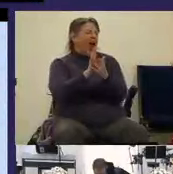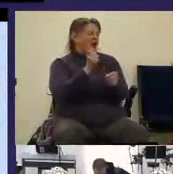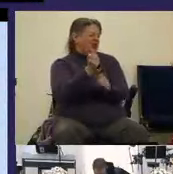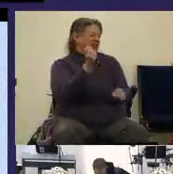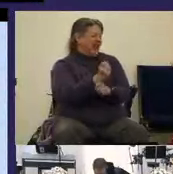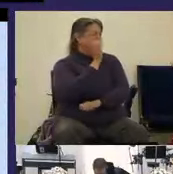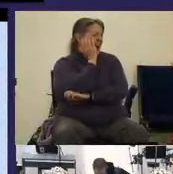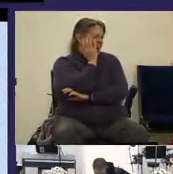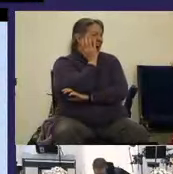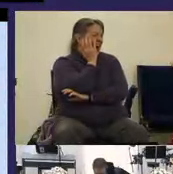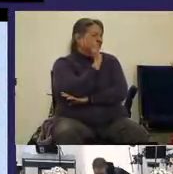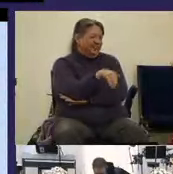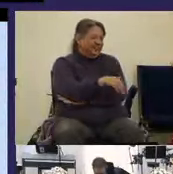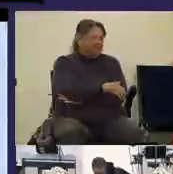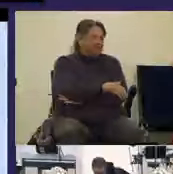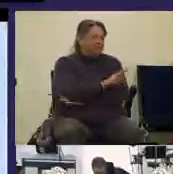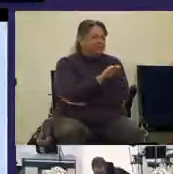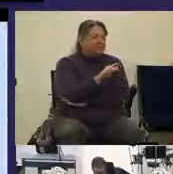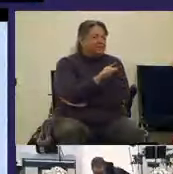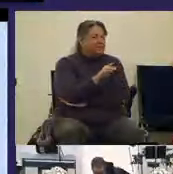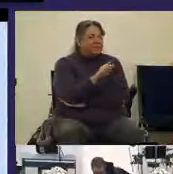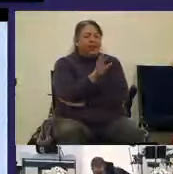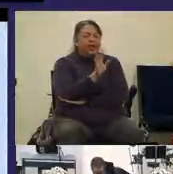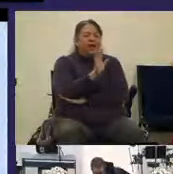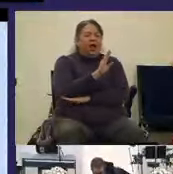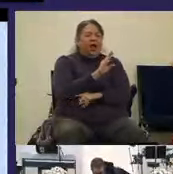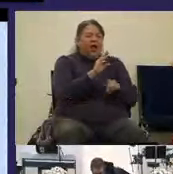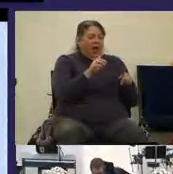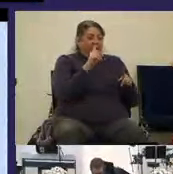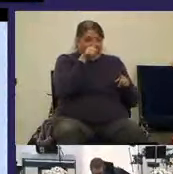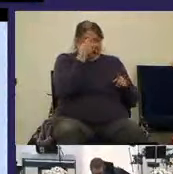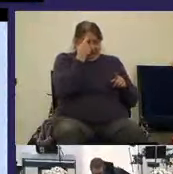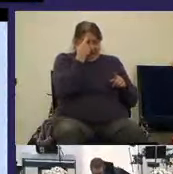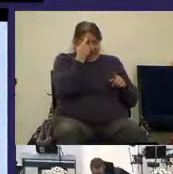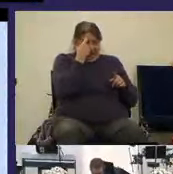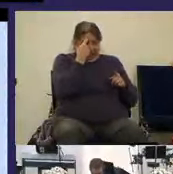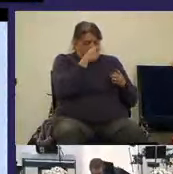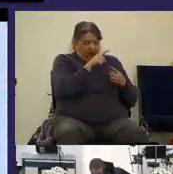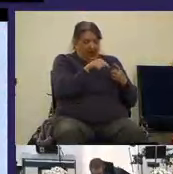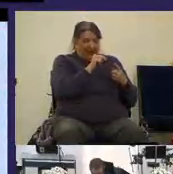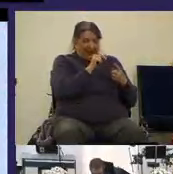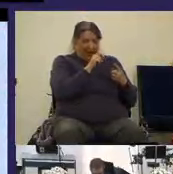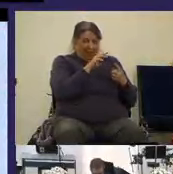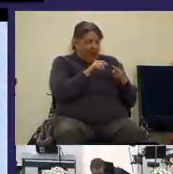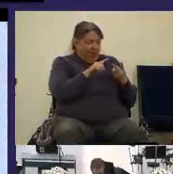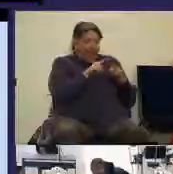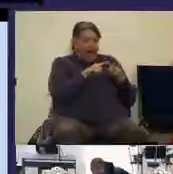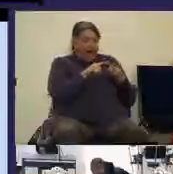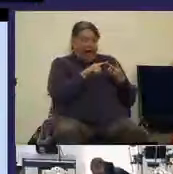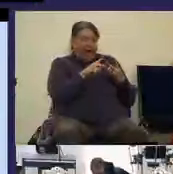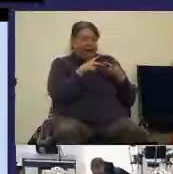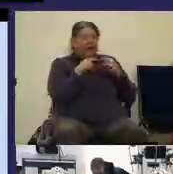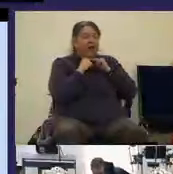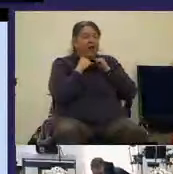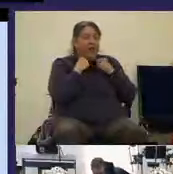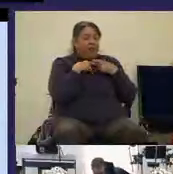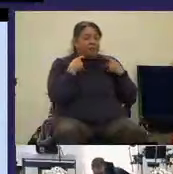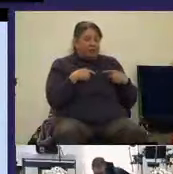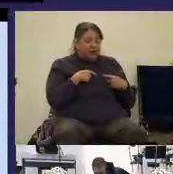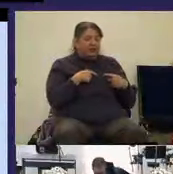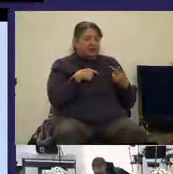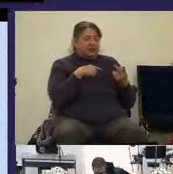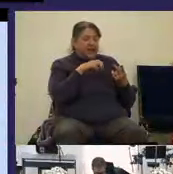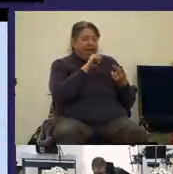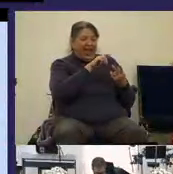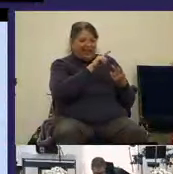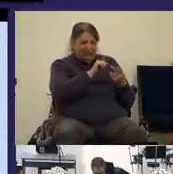And then verse 9 says, then Nehemiah, the governor, Ezra, the priest, and the teacher of the law, and the Levites who were instructing